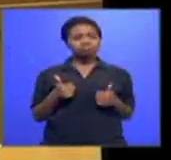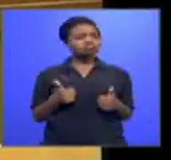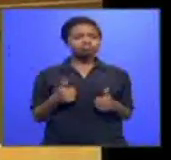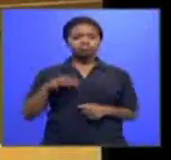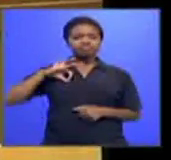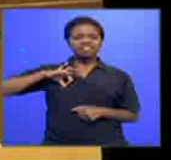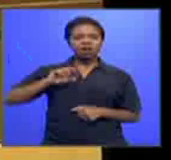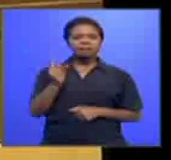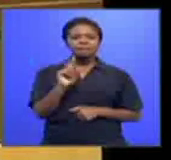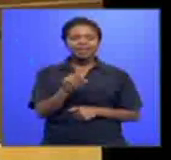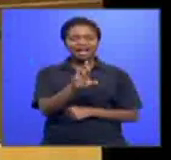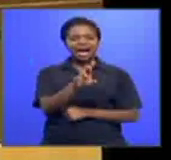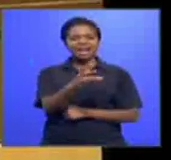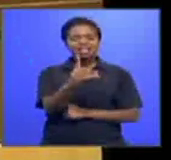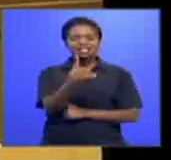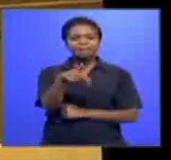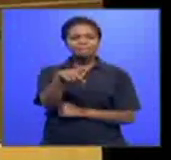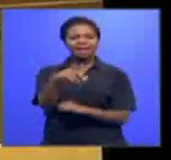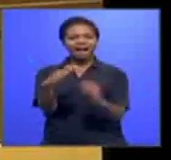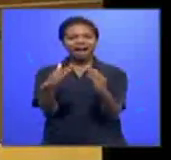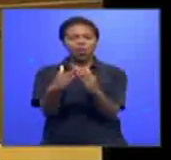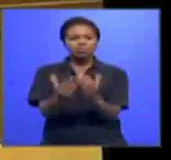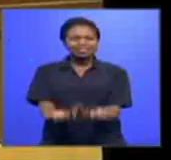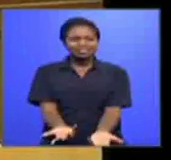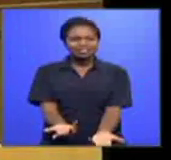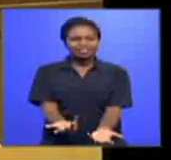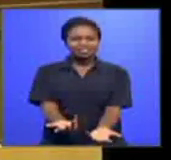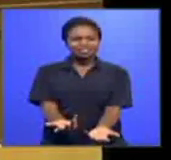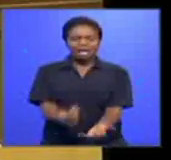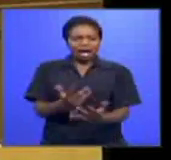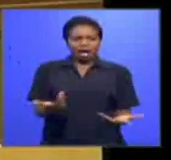little for a bank mortgage bond.